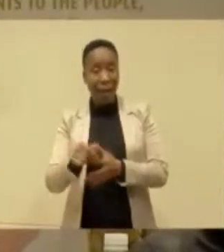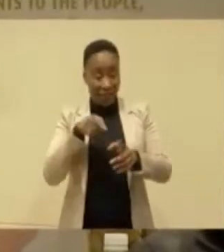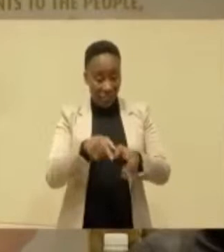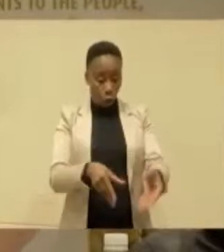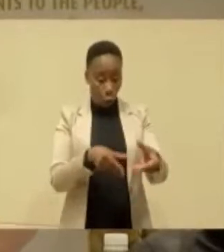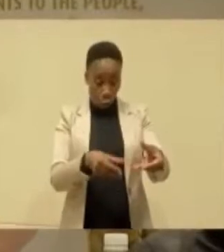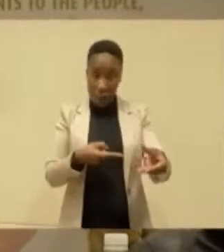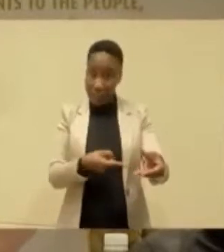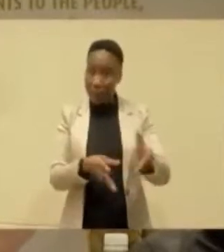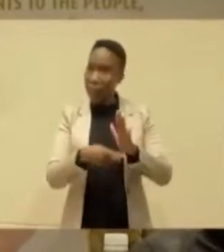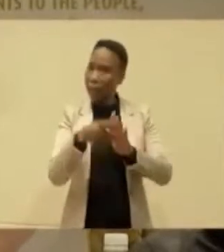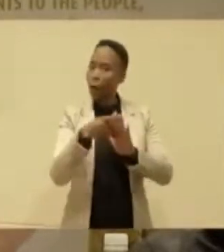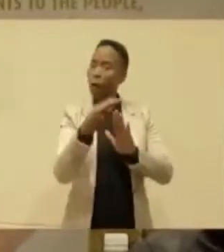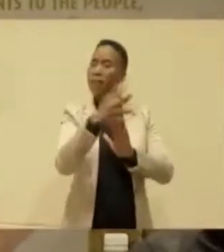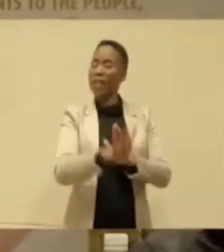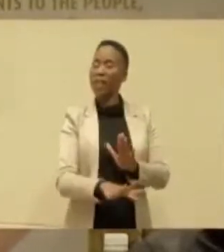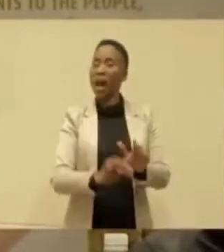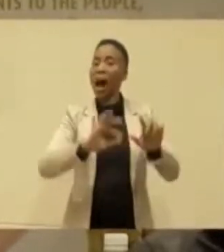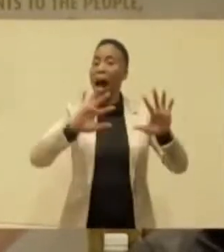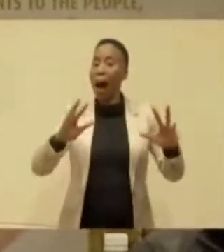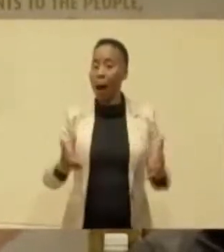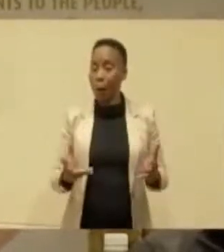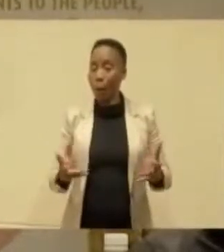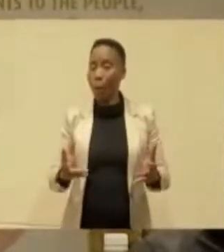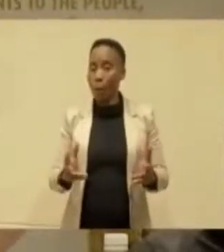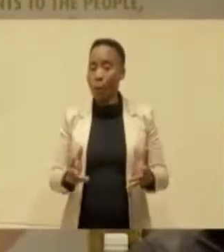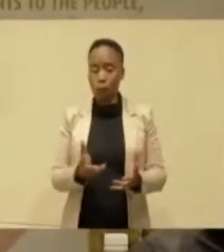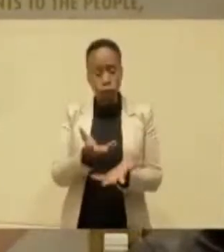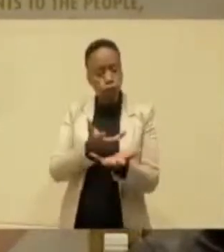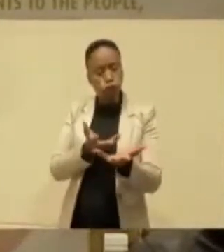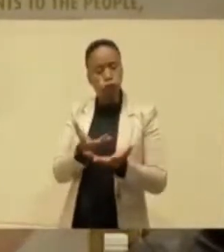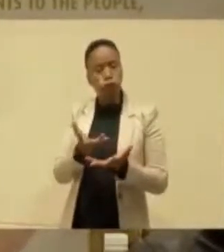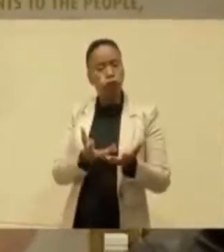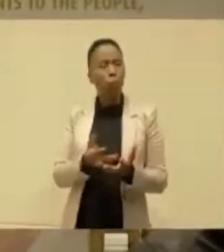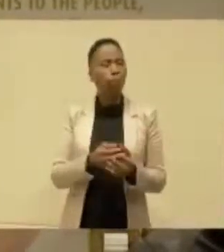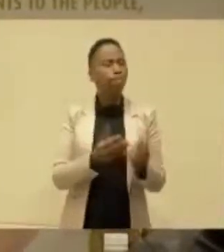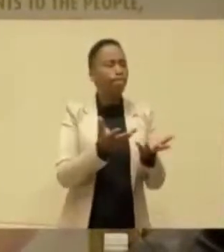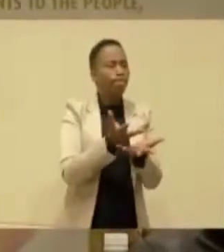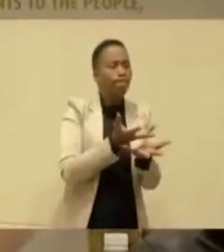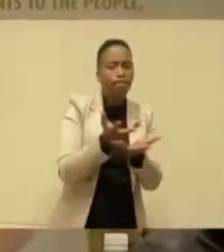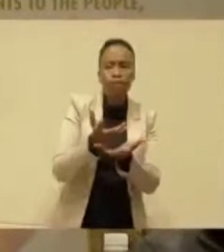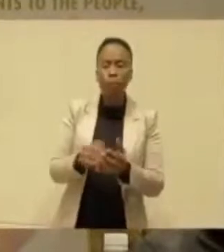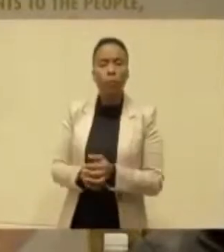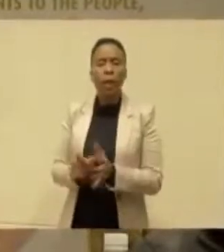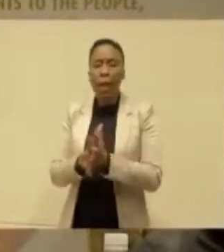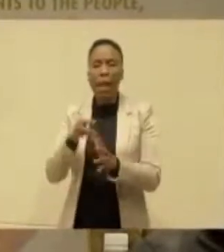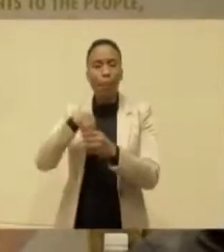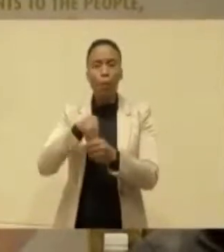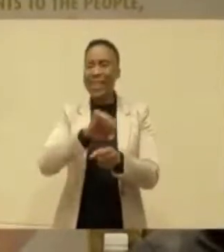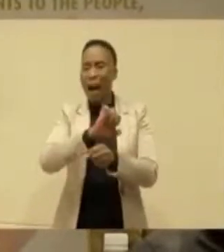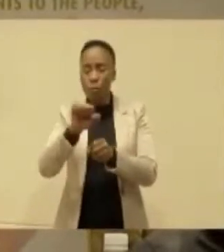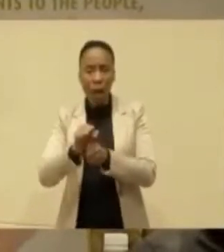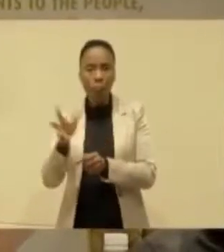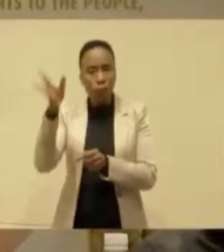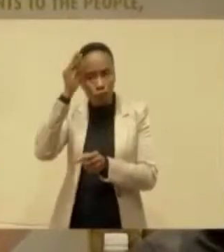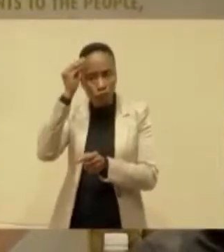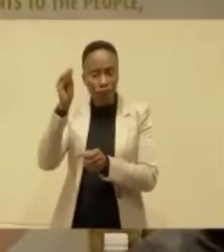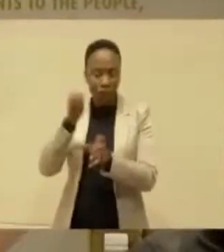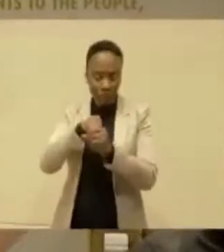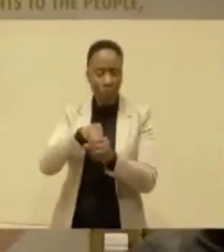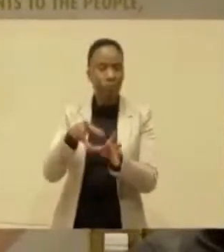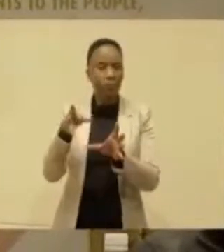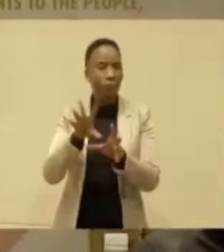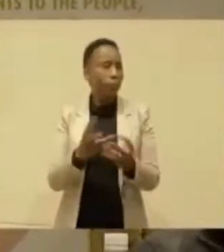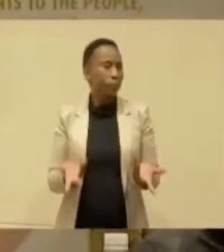document by and by engaging you by getting your inputs by making sure that we